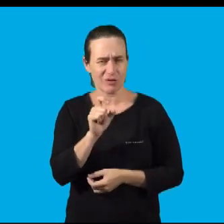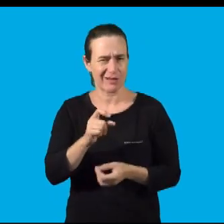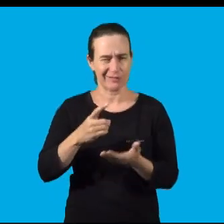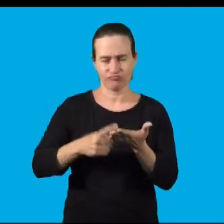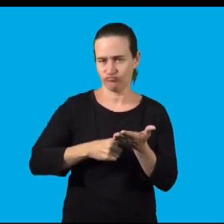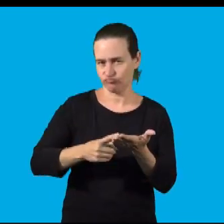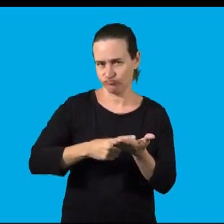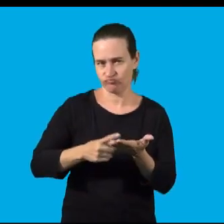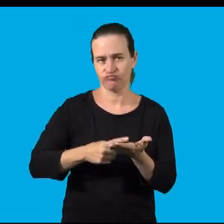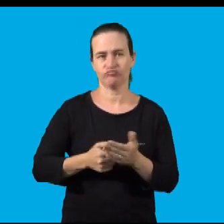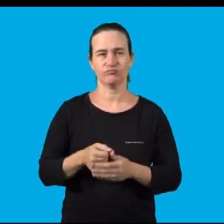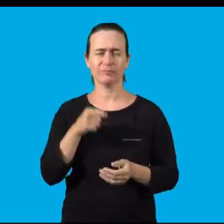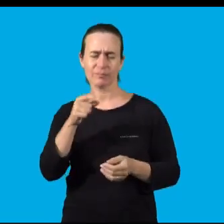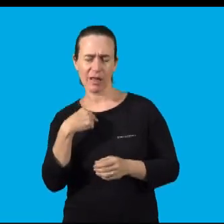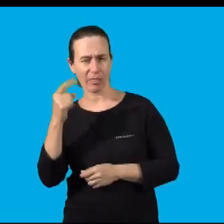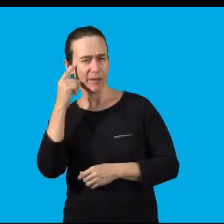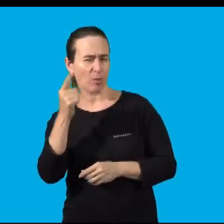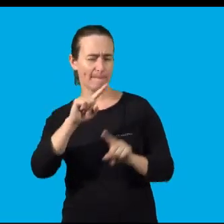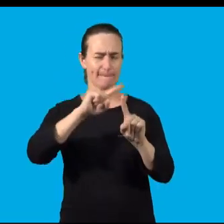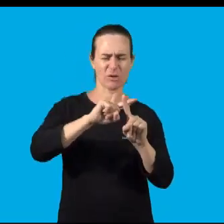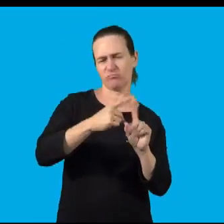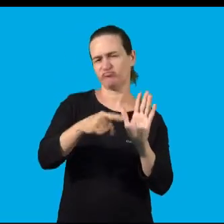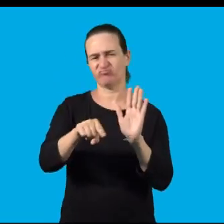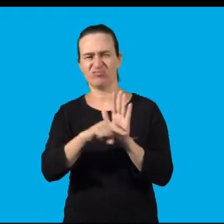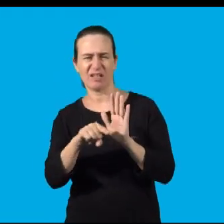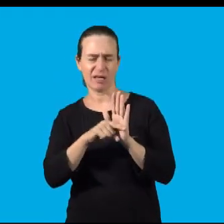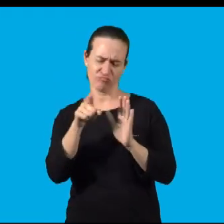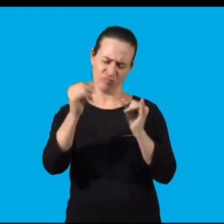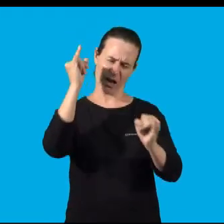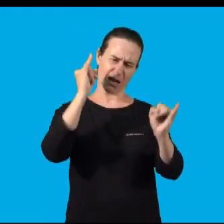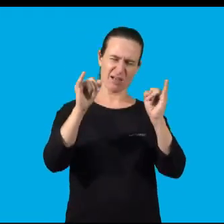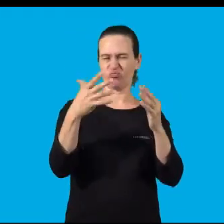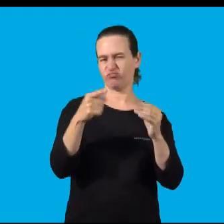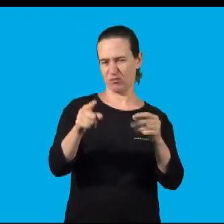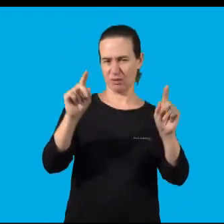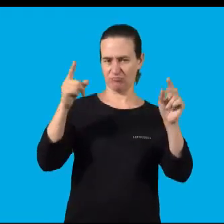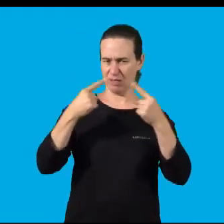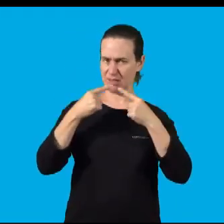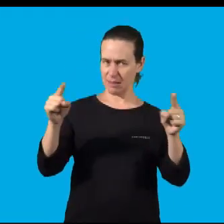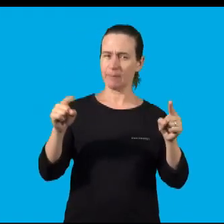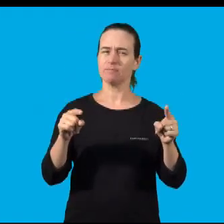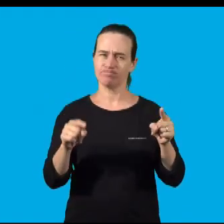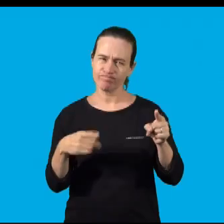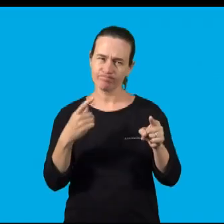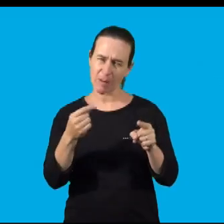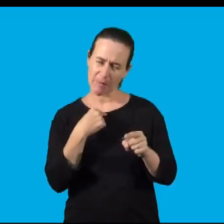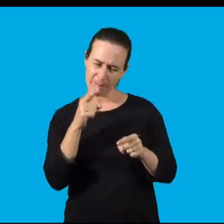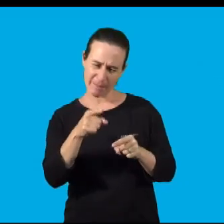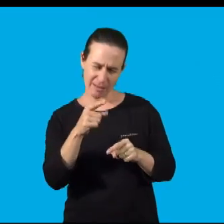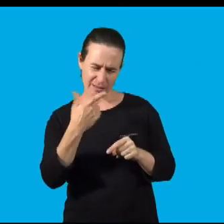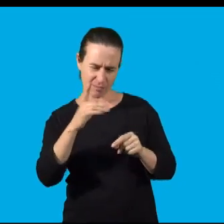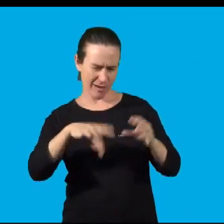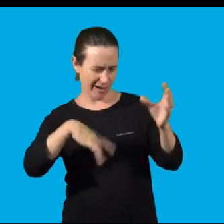Critically discuss, which is to weigh up the strengths and weaknesses of an idea or statement and examine it